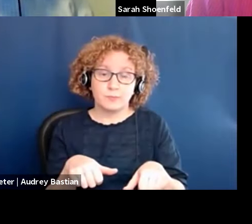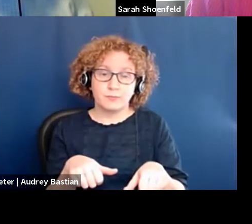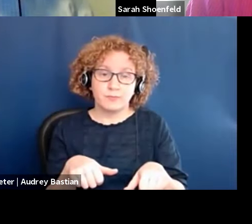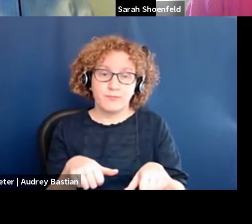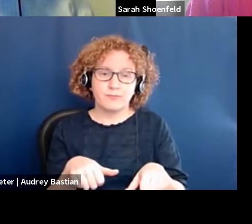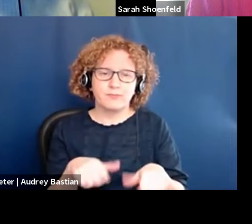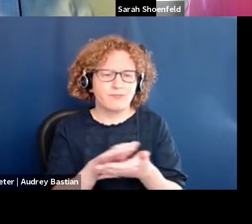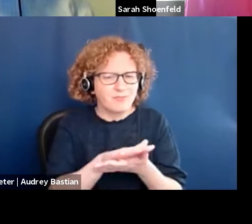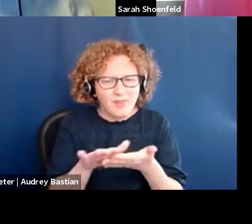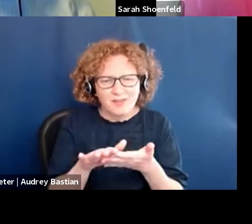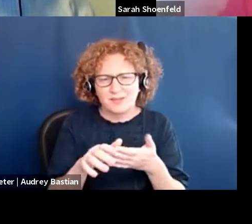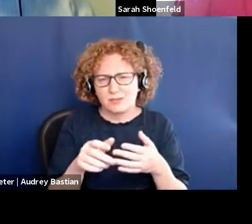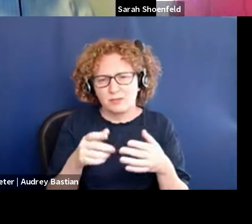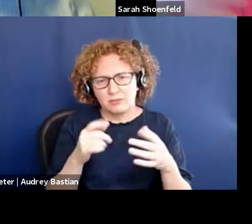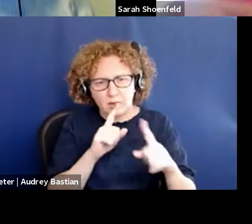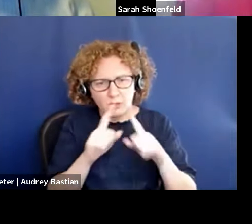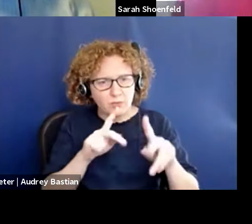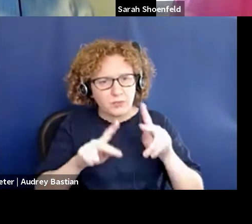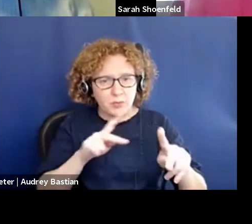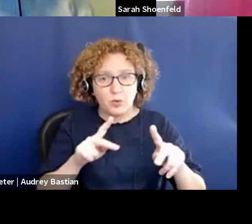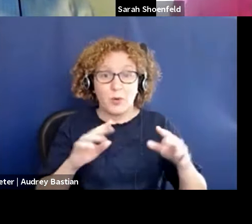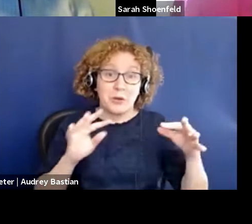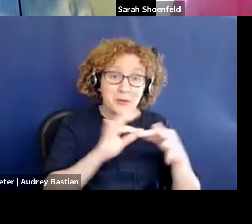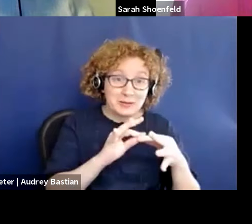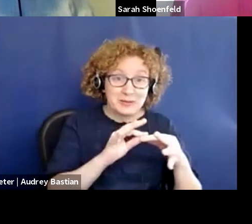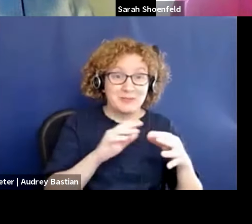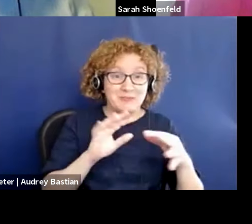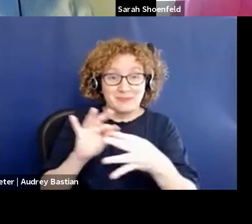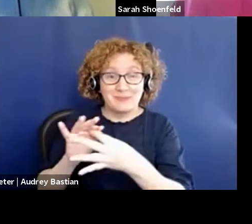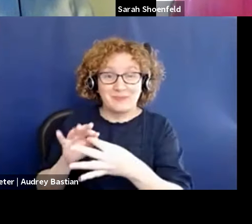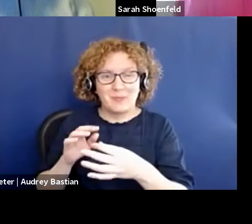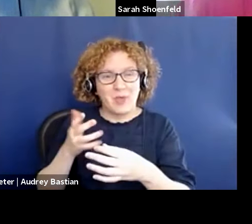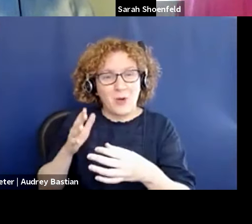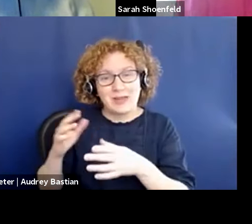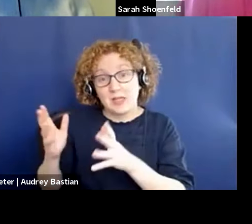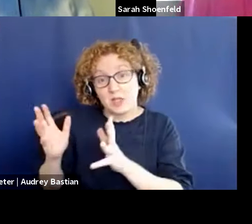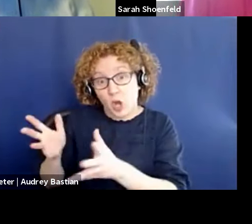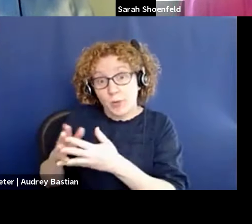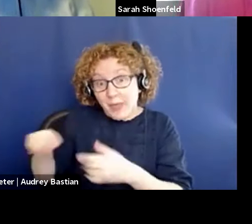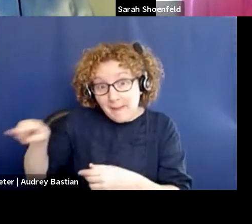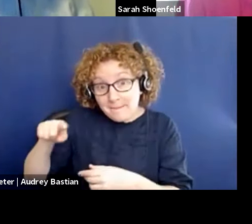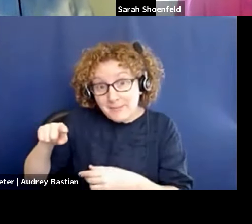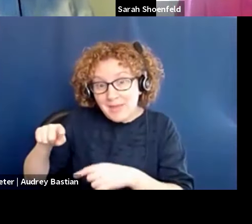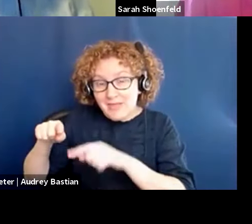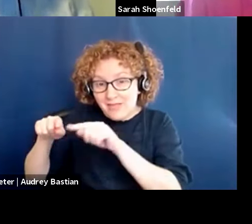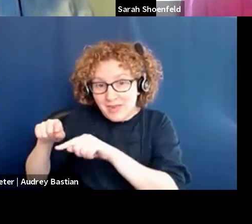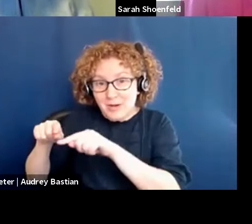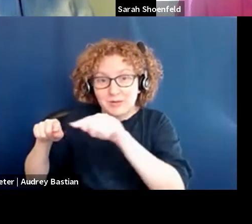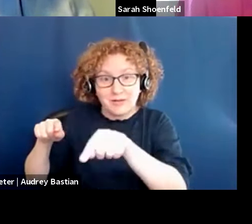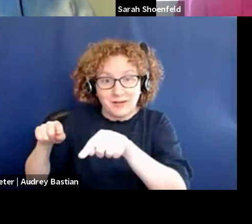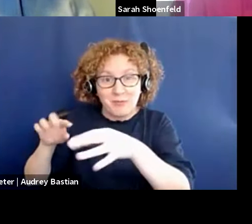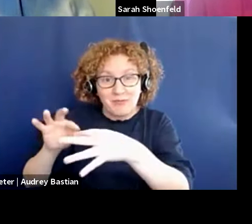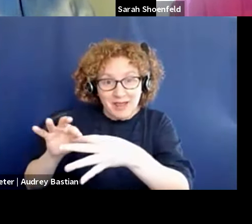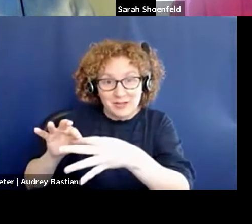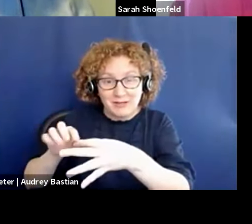it's nice when you can interview people that have a relationship with other people that you've already talked to. And so you sort of build your own knowledge of their,